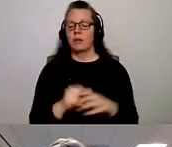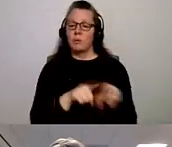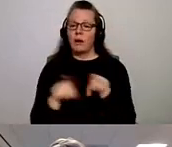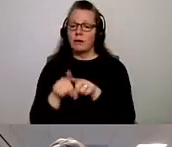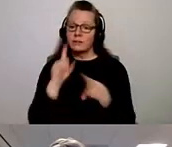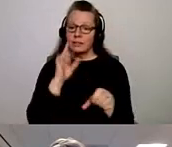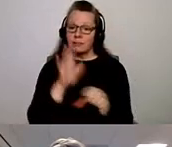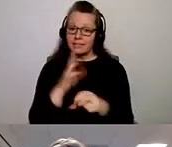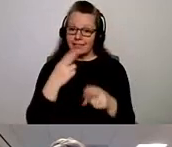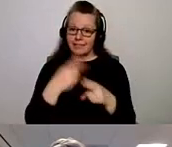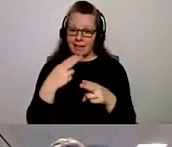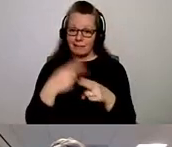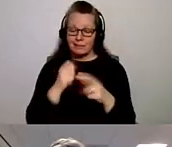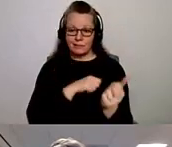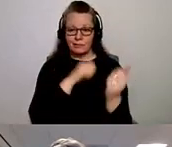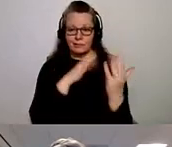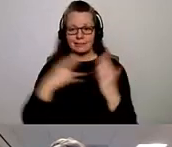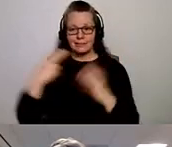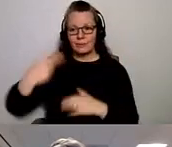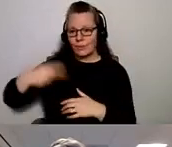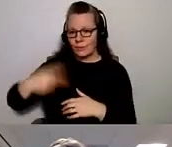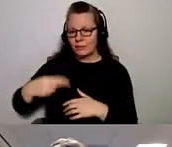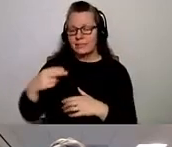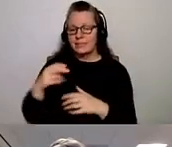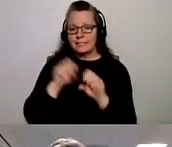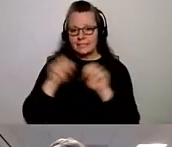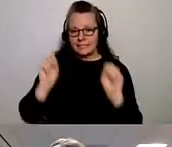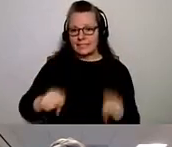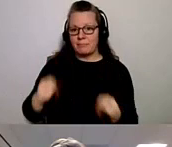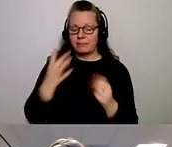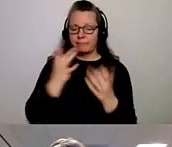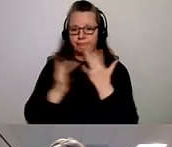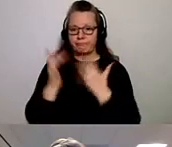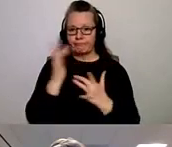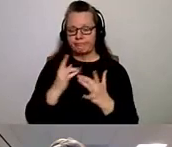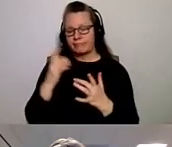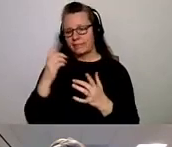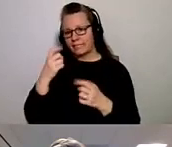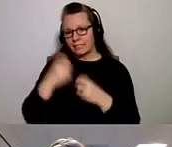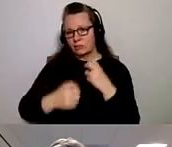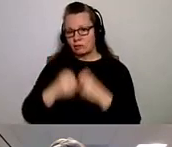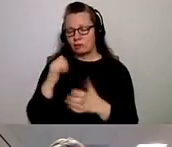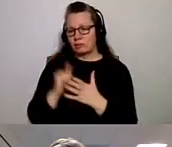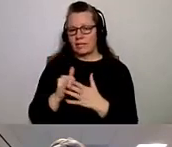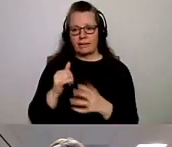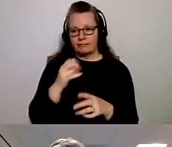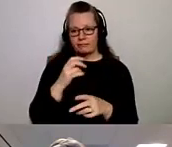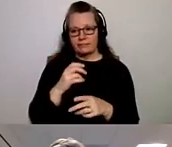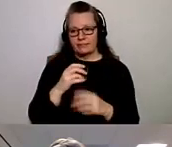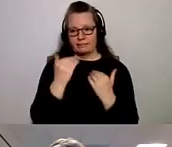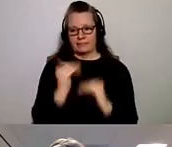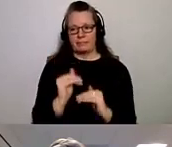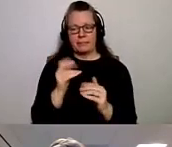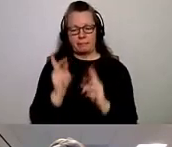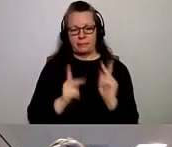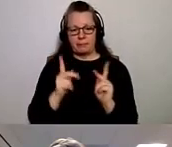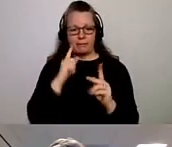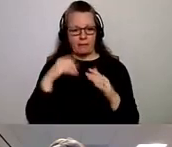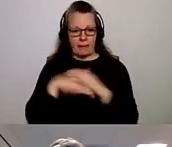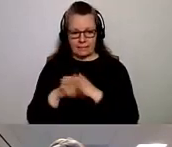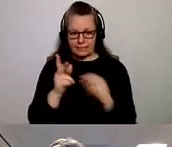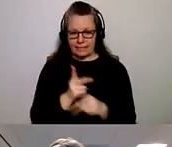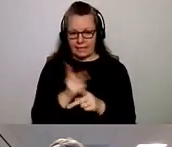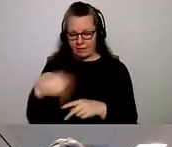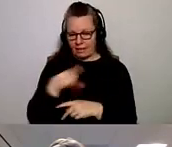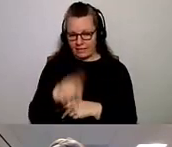and addressing the historical, systemic disparities that have kept too many people from accessing the care that they need.